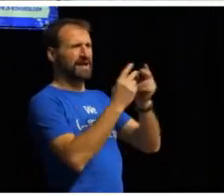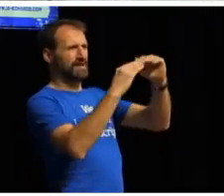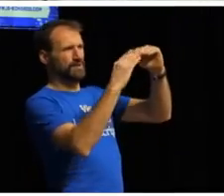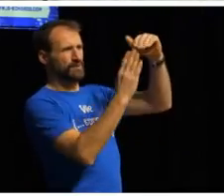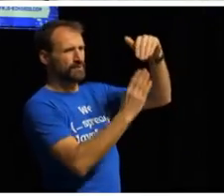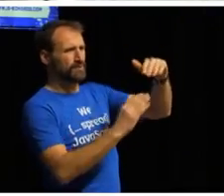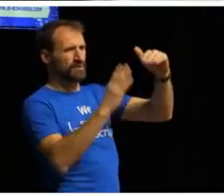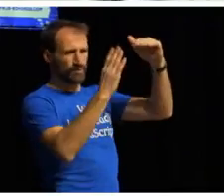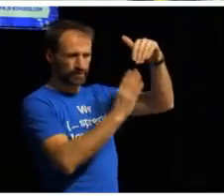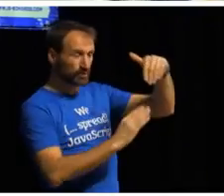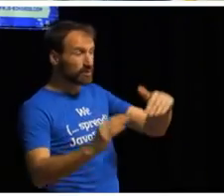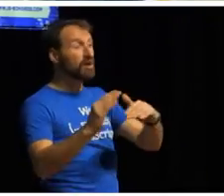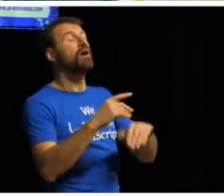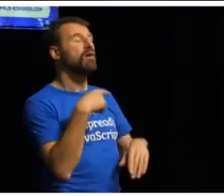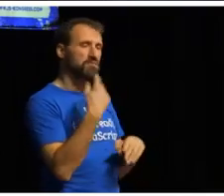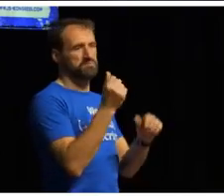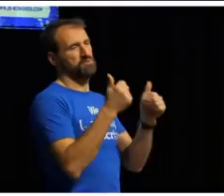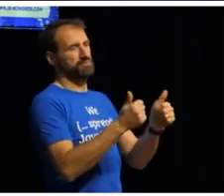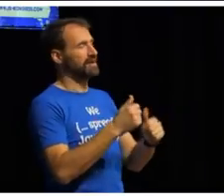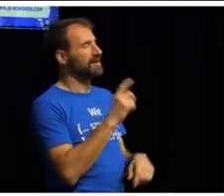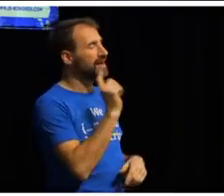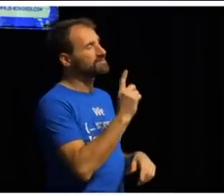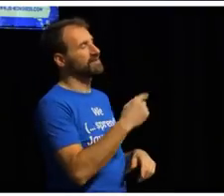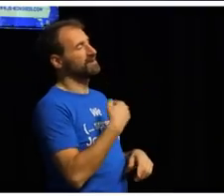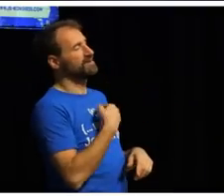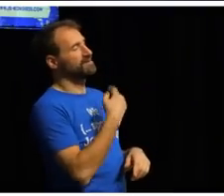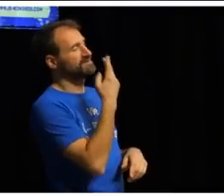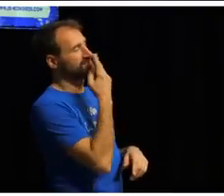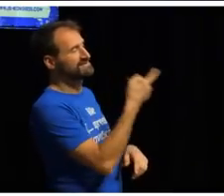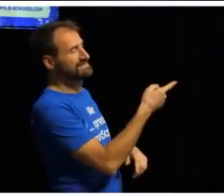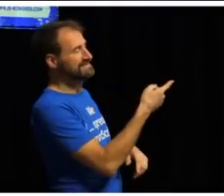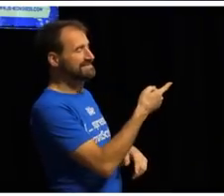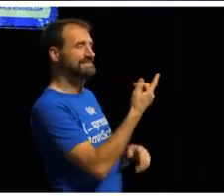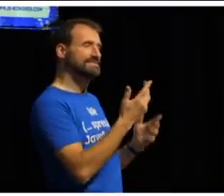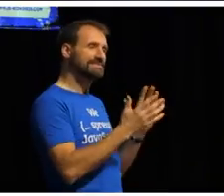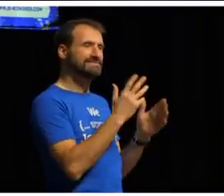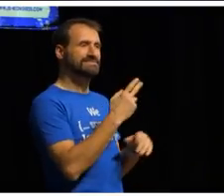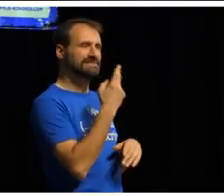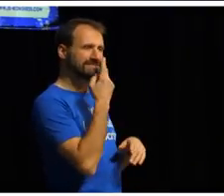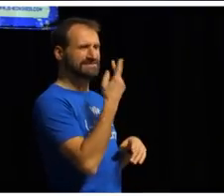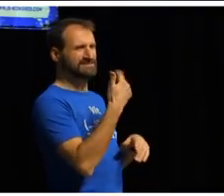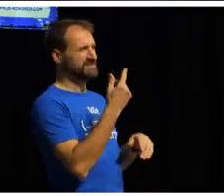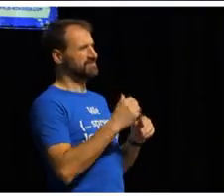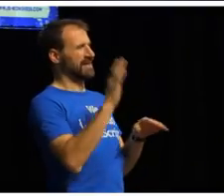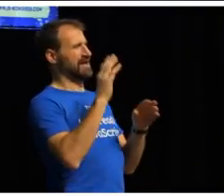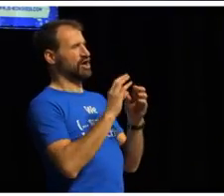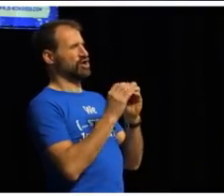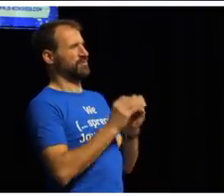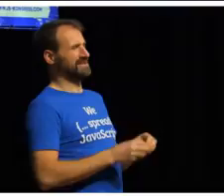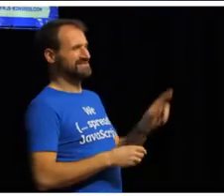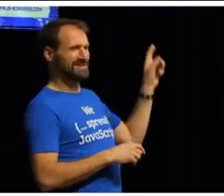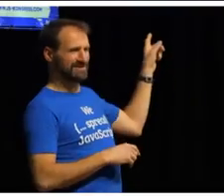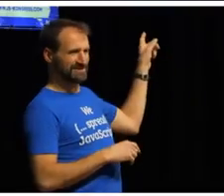But I actually created a case where the whole thing here looks very much more complicated, and the gray